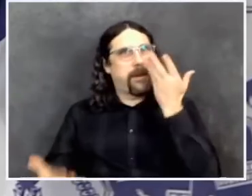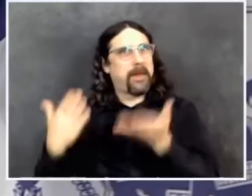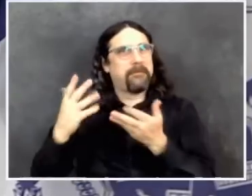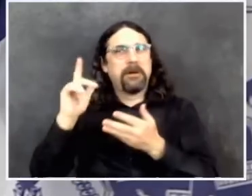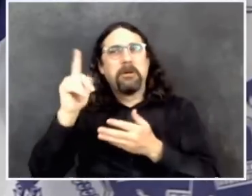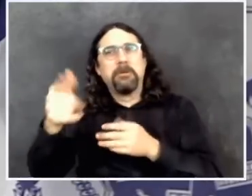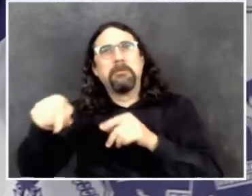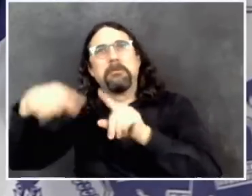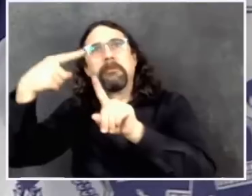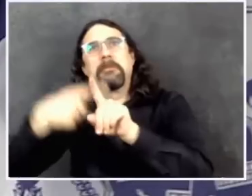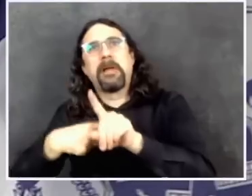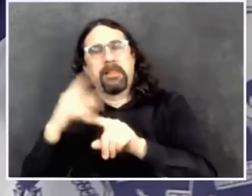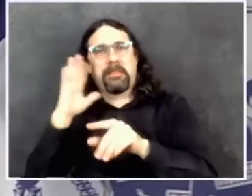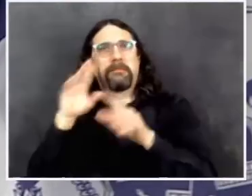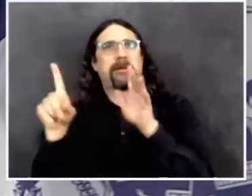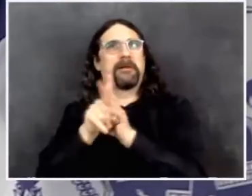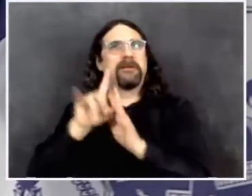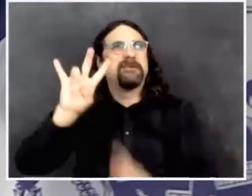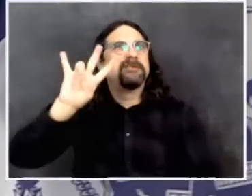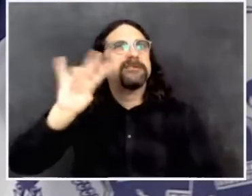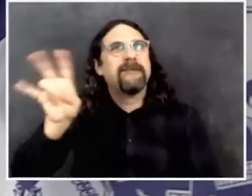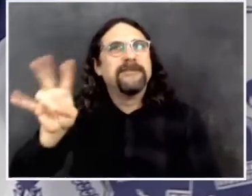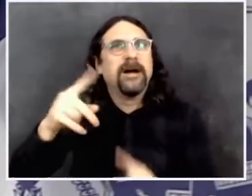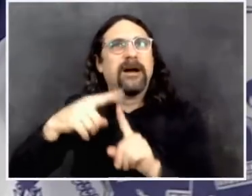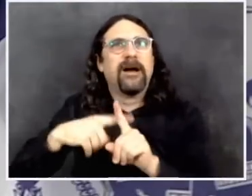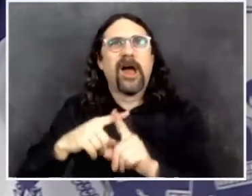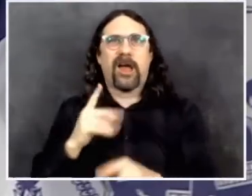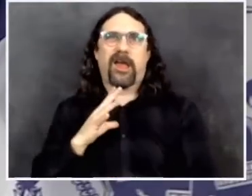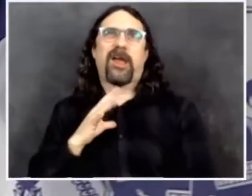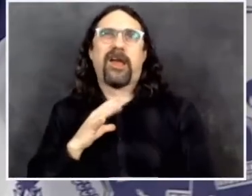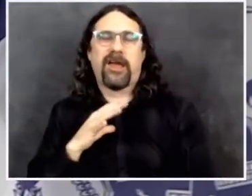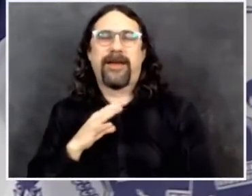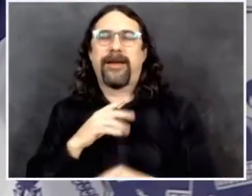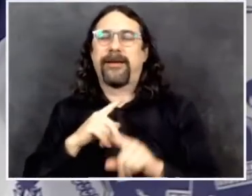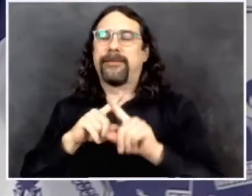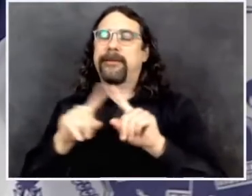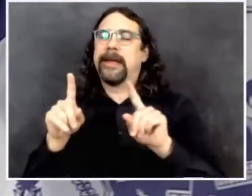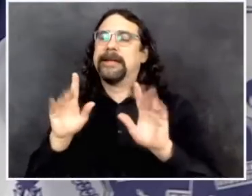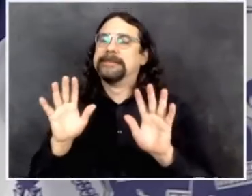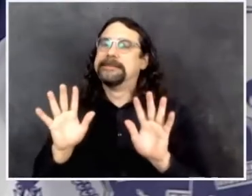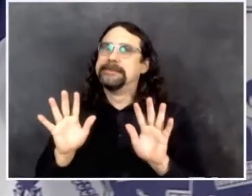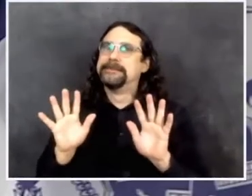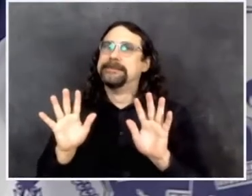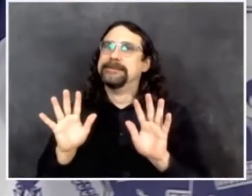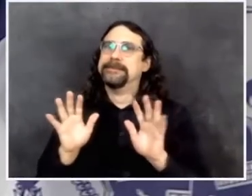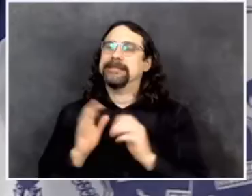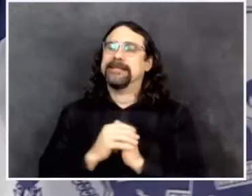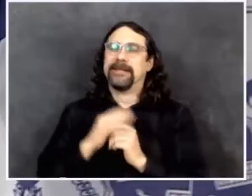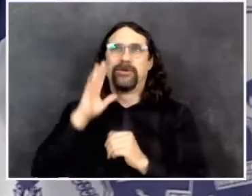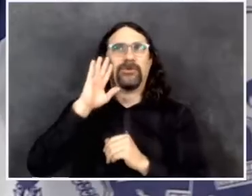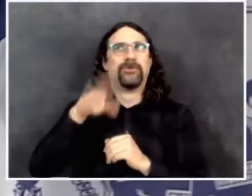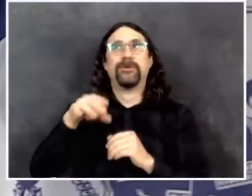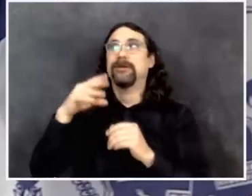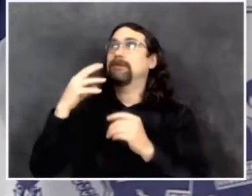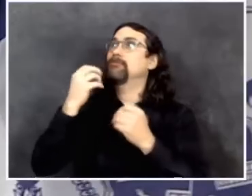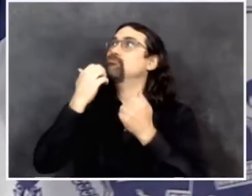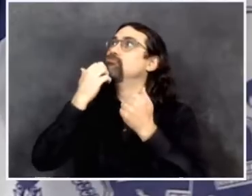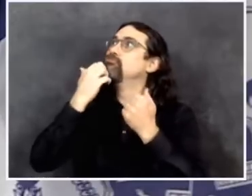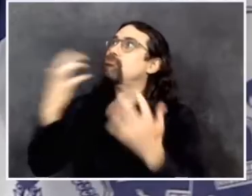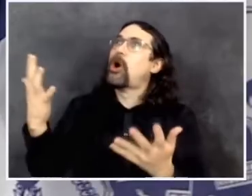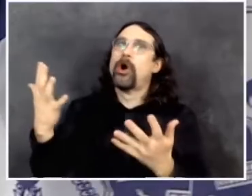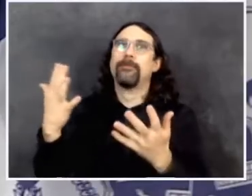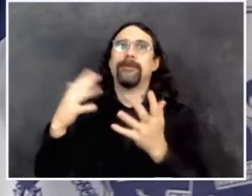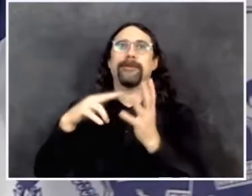smart, because when you start to feel that nice weather, it's in all of us. We want to go out even more and more. We want